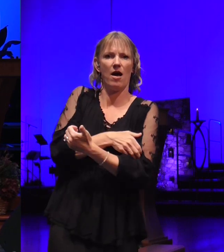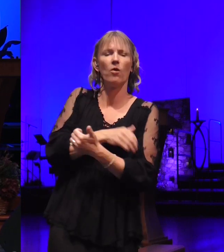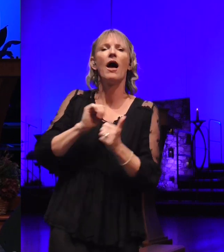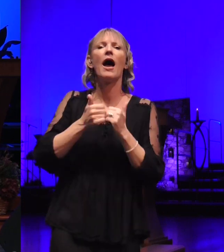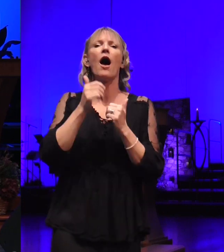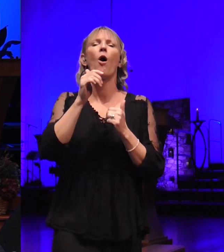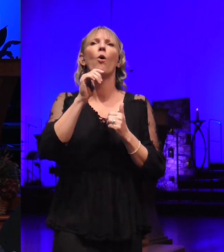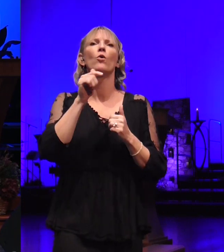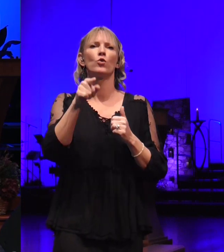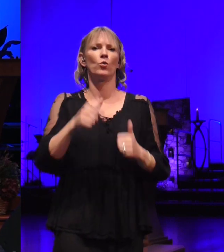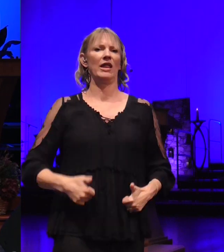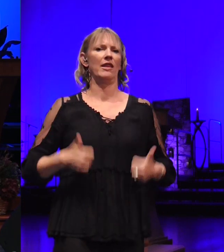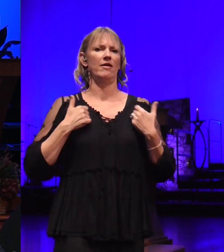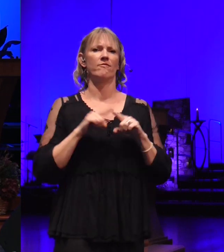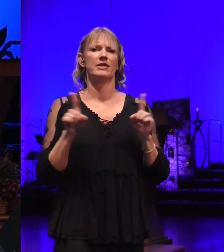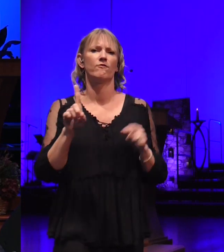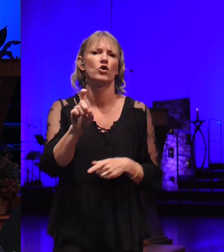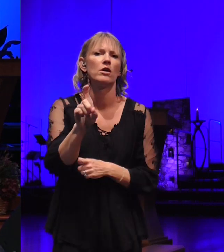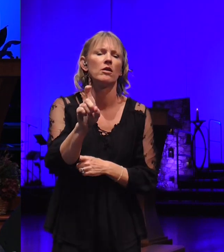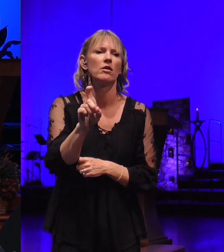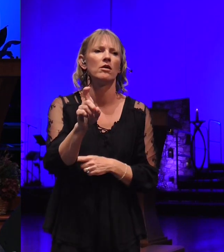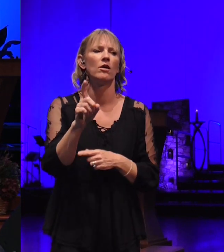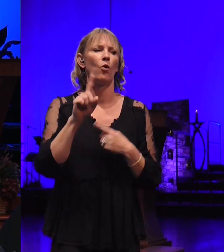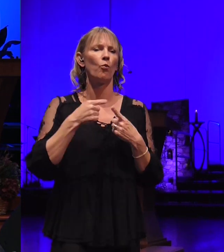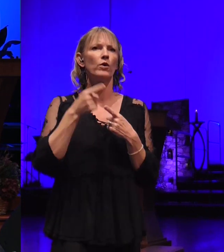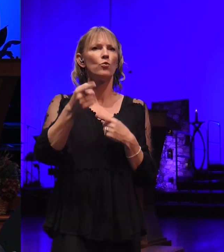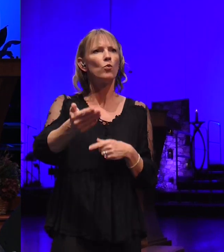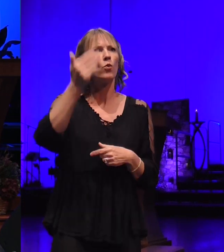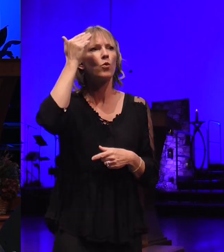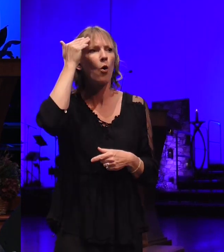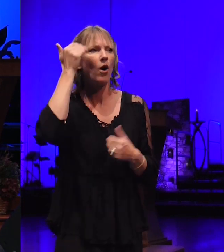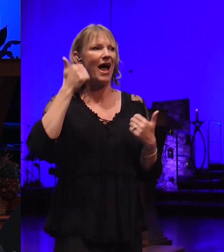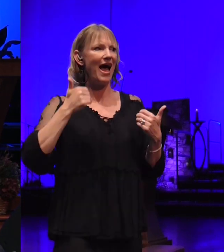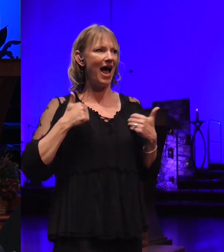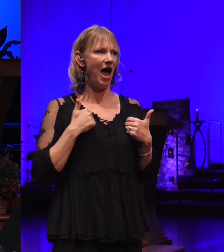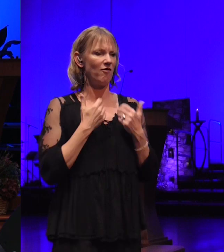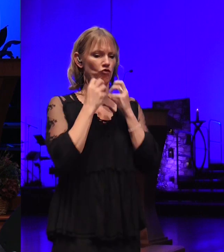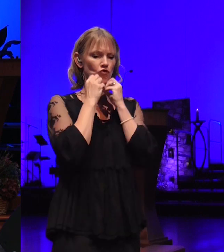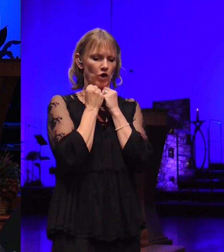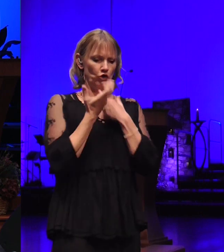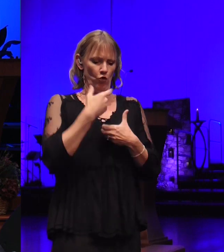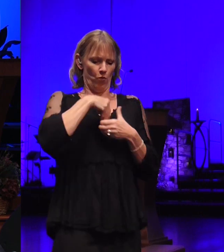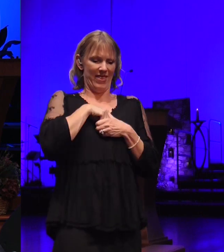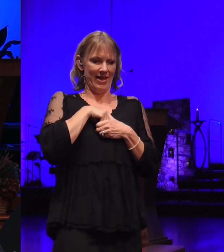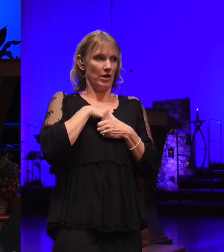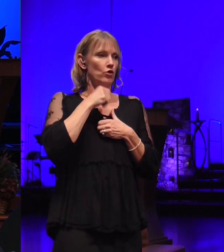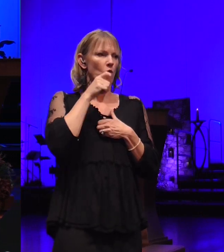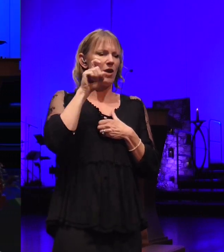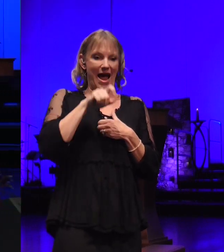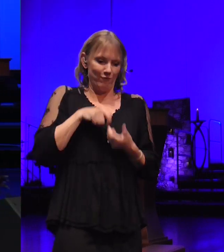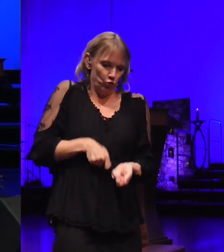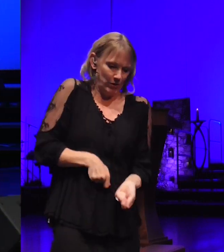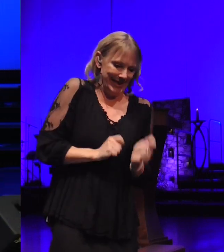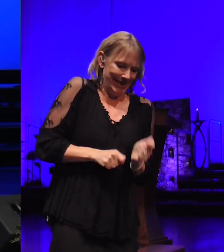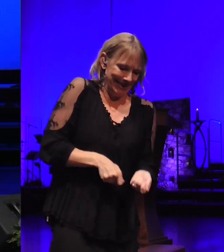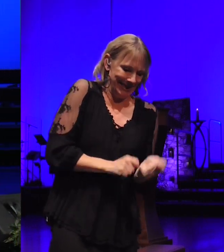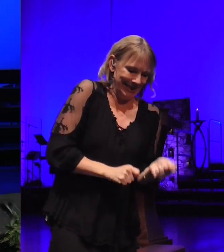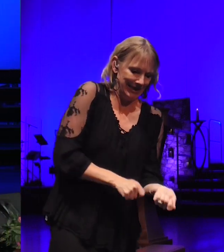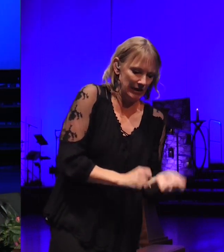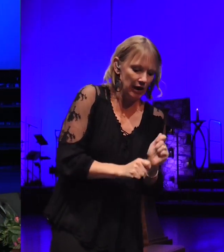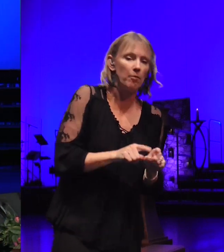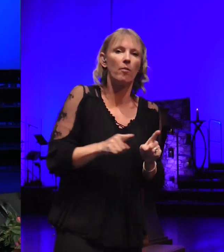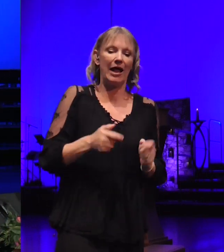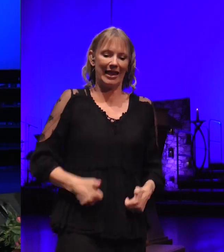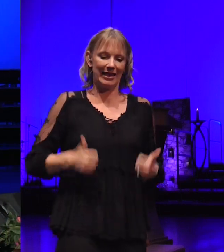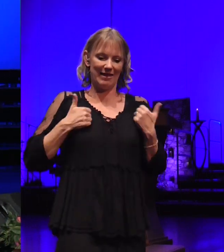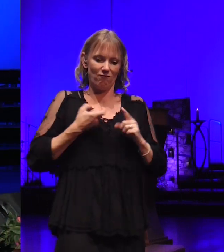life differently, knowing there's a treasure within you that you don't need to dig up, but as you live